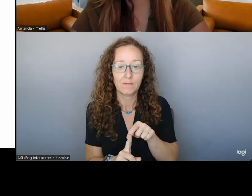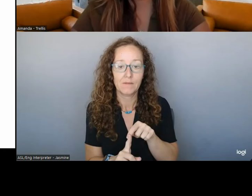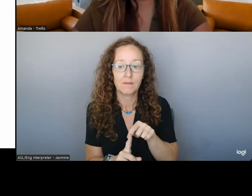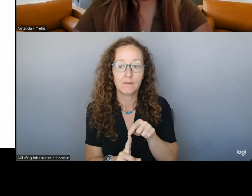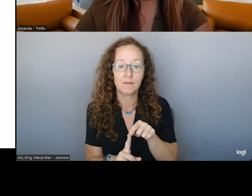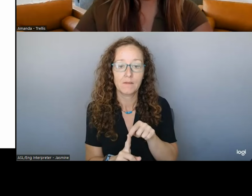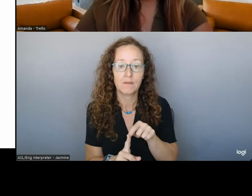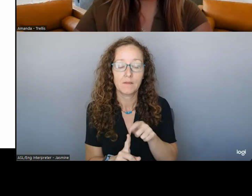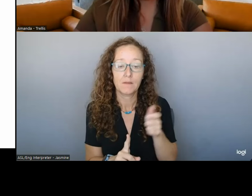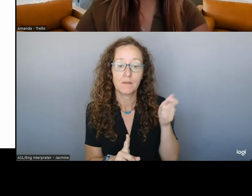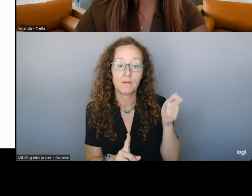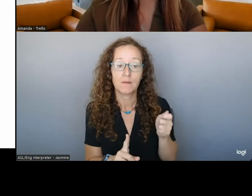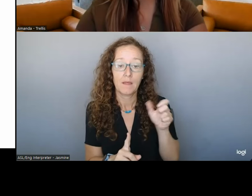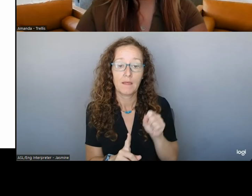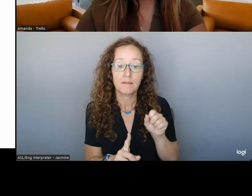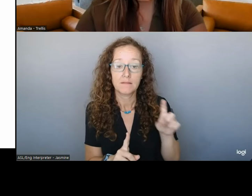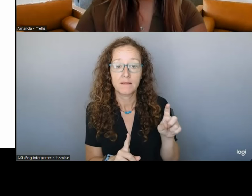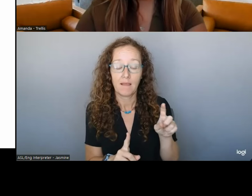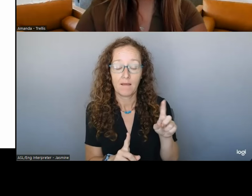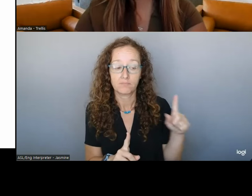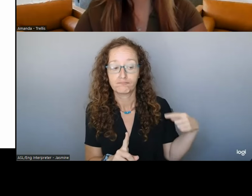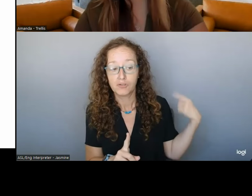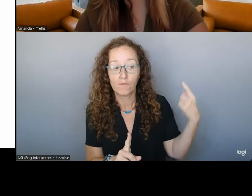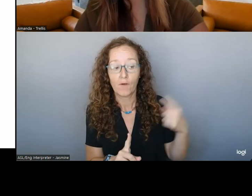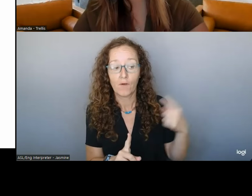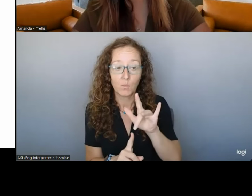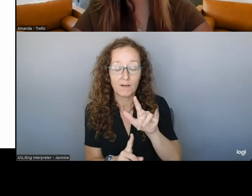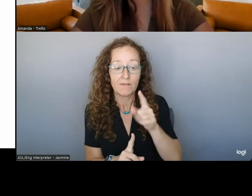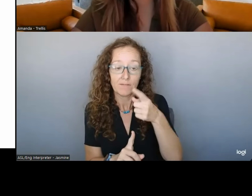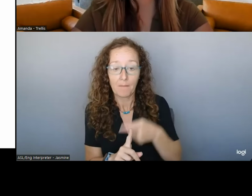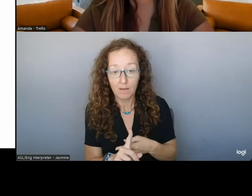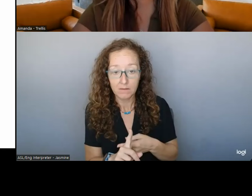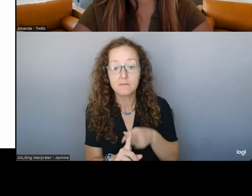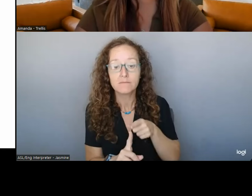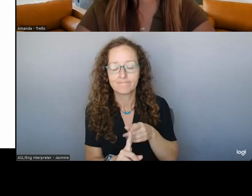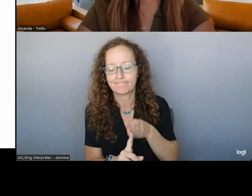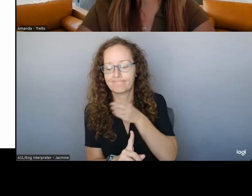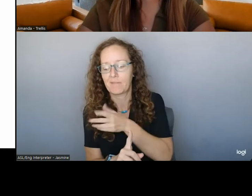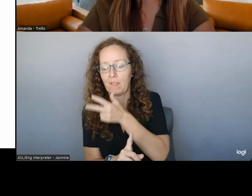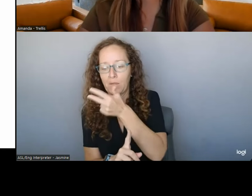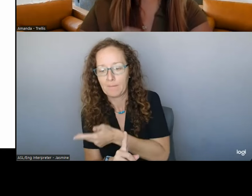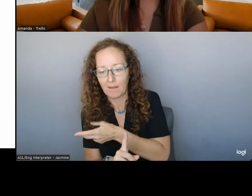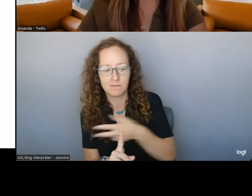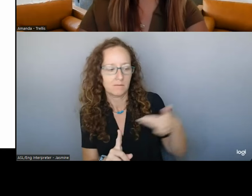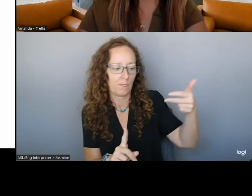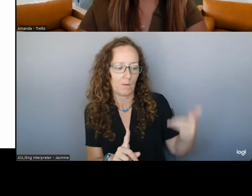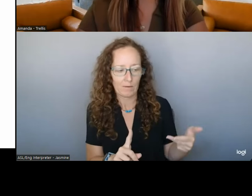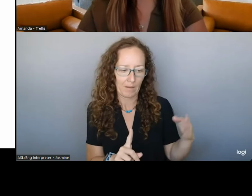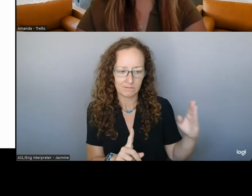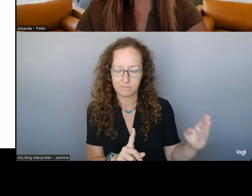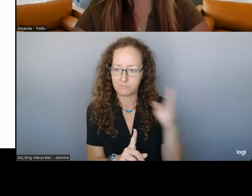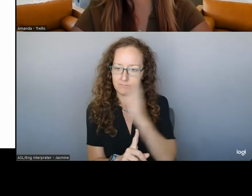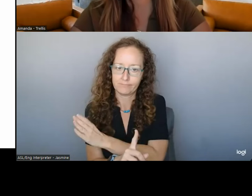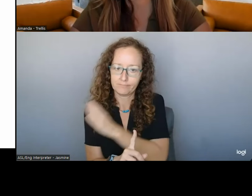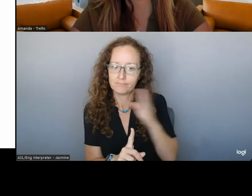of Social Security disability, the 25th month, and the 3 months following Social Security disability, or the 25th month